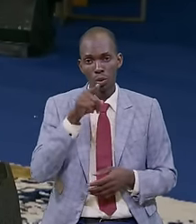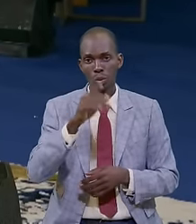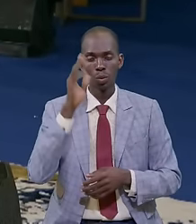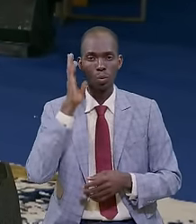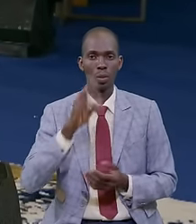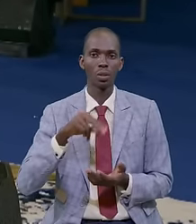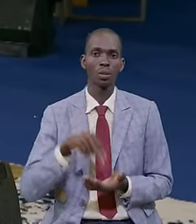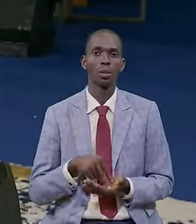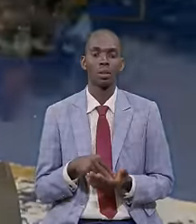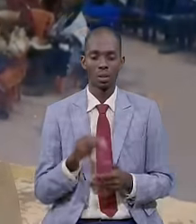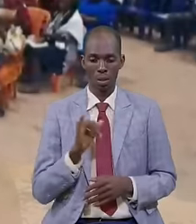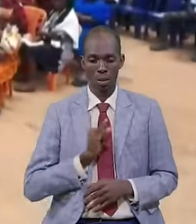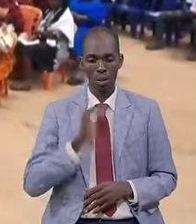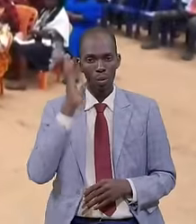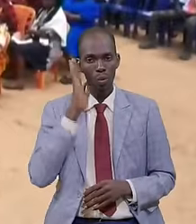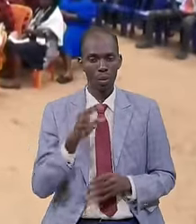I will stand.